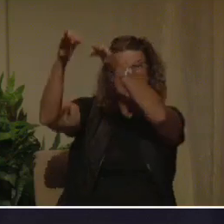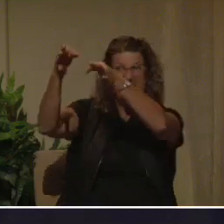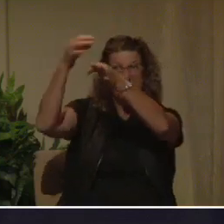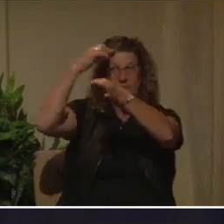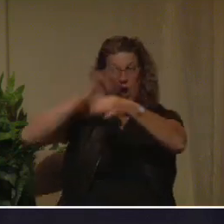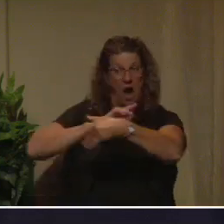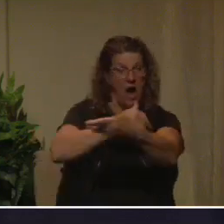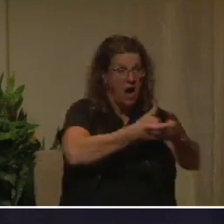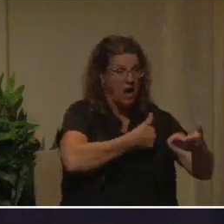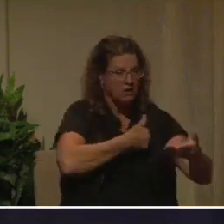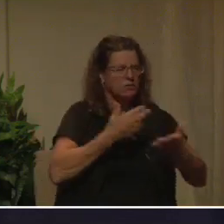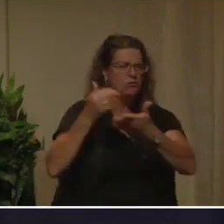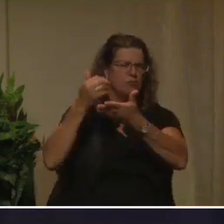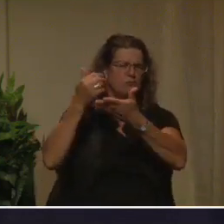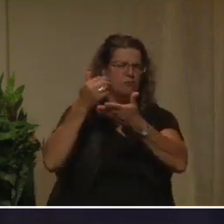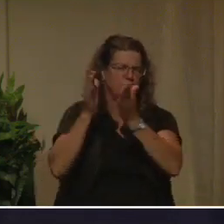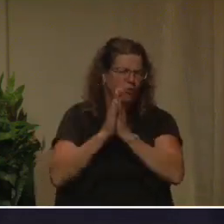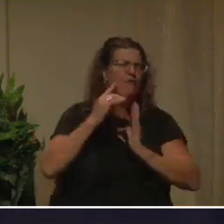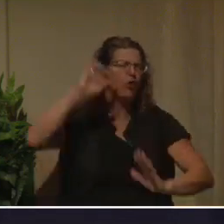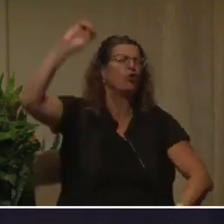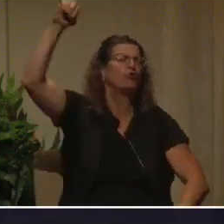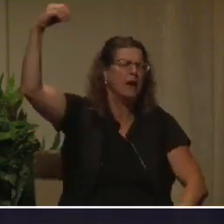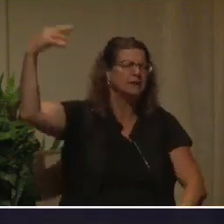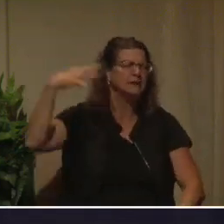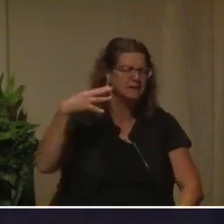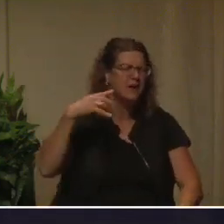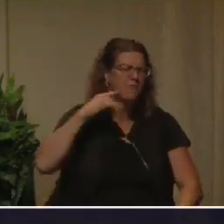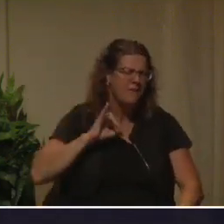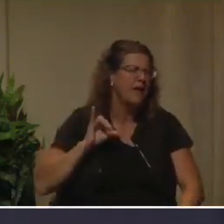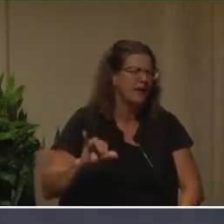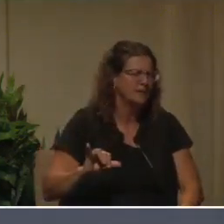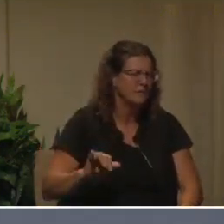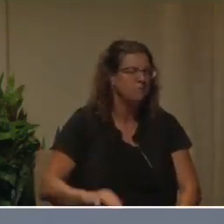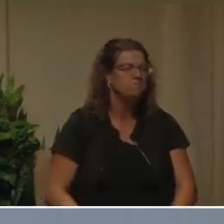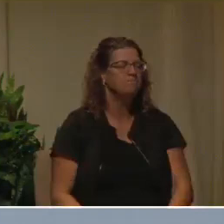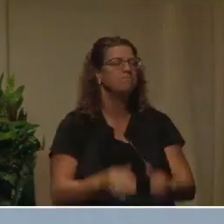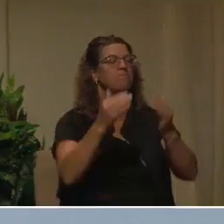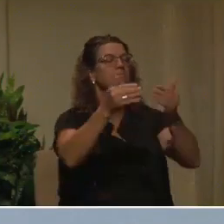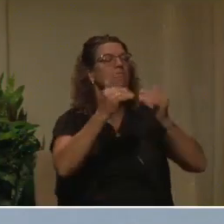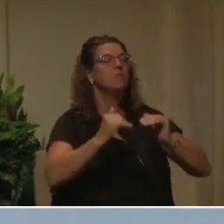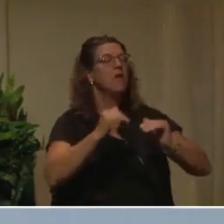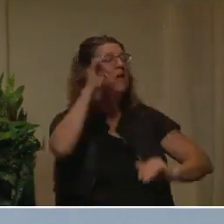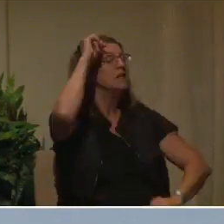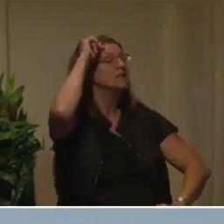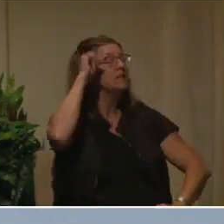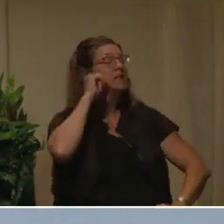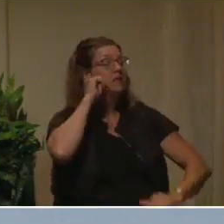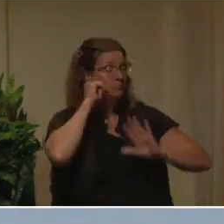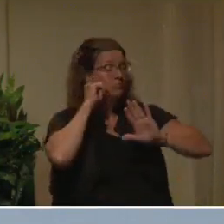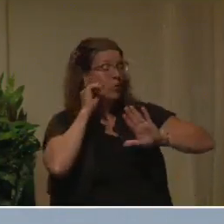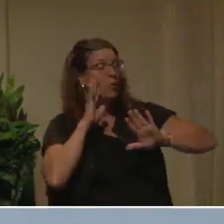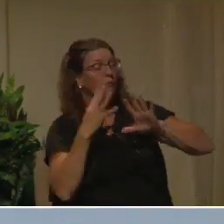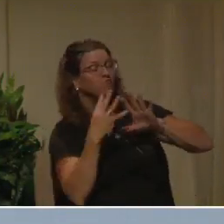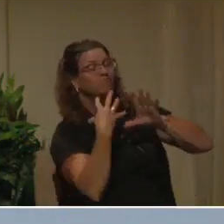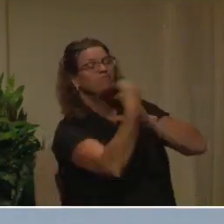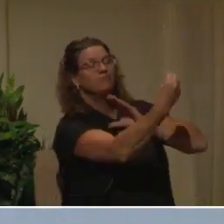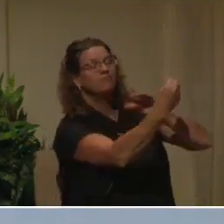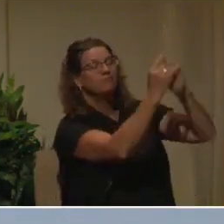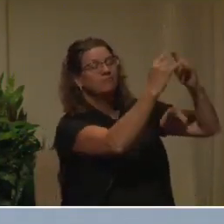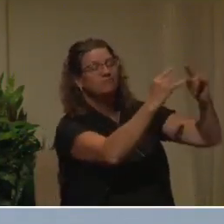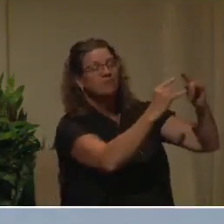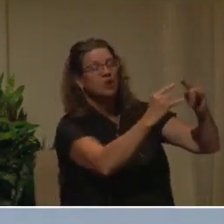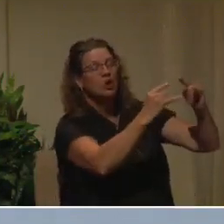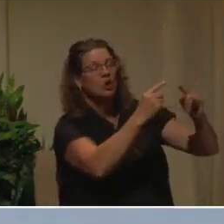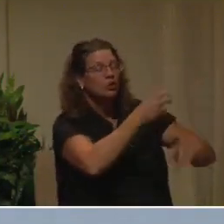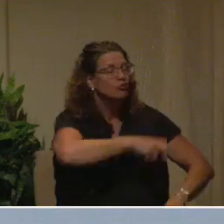Father, the teens are going to be going away this week on a trip. They're going to be worshiping. They're going to be serving you. They're